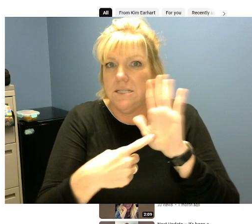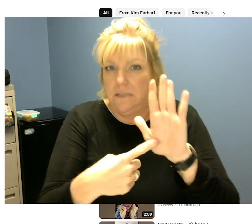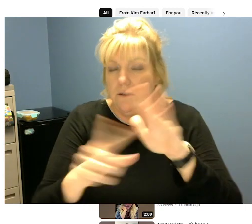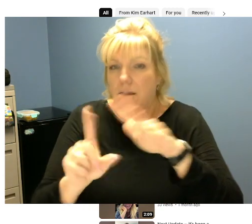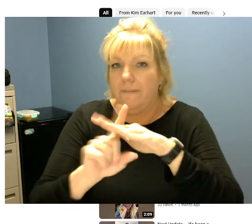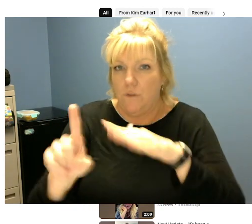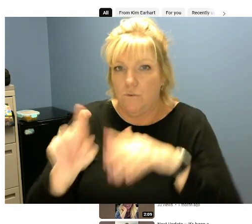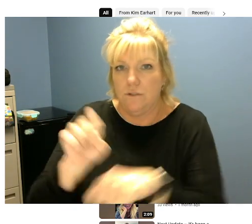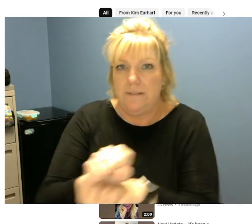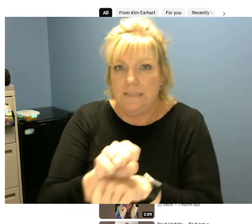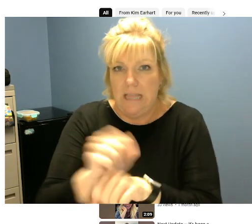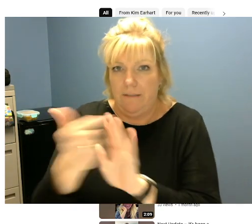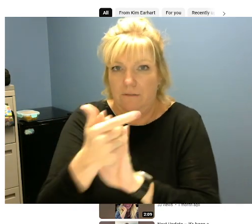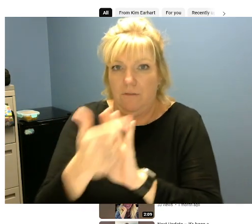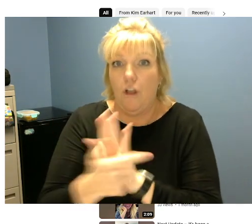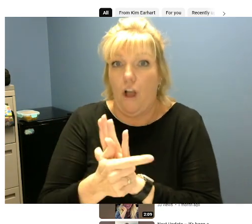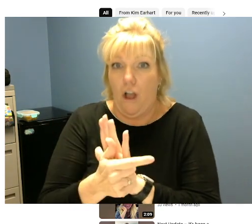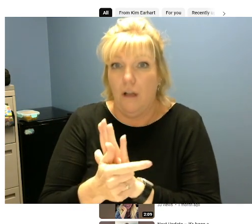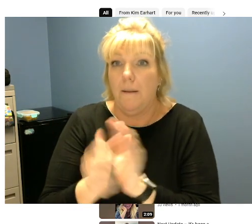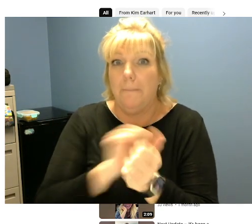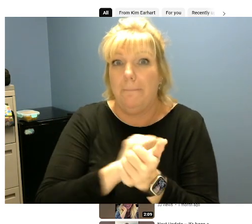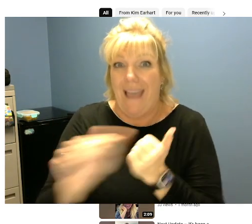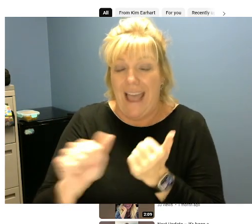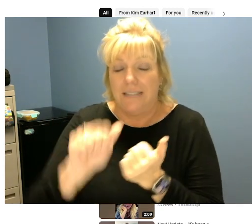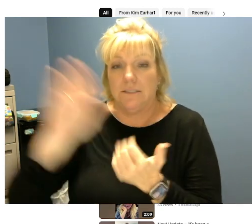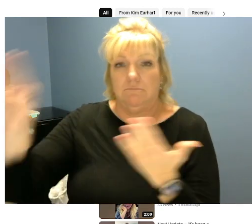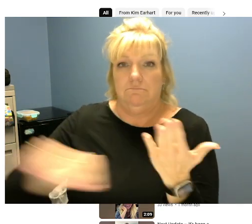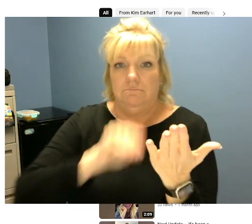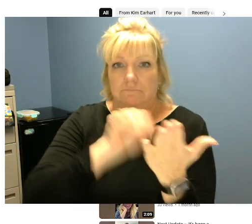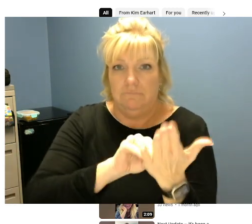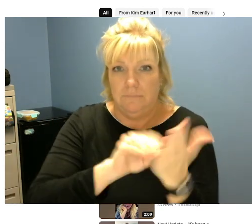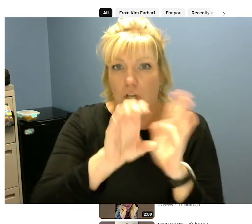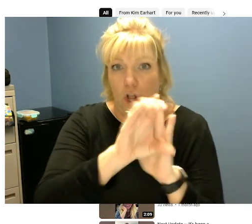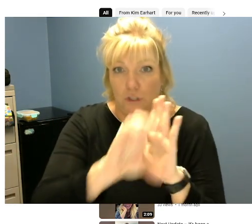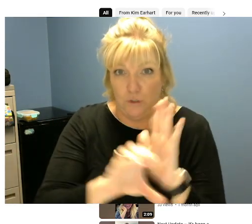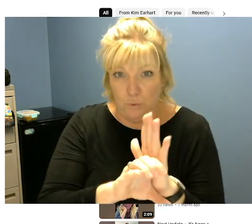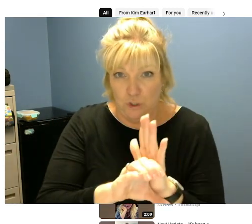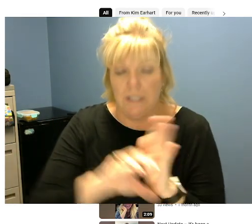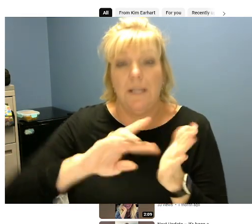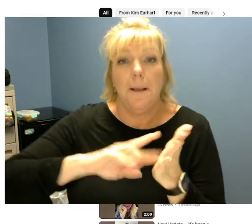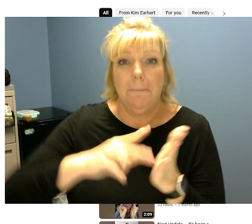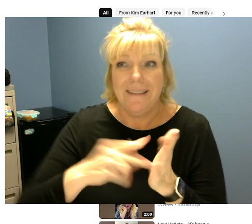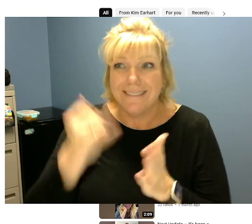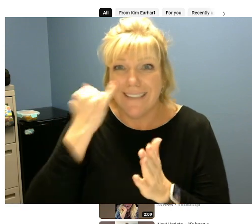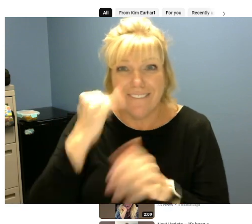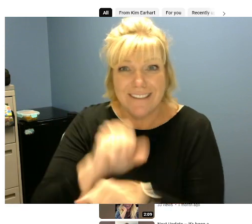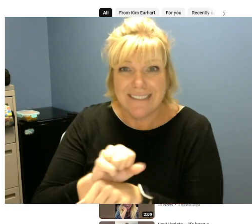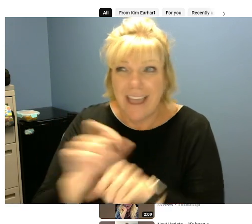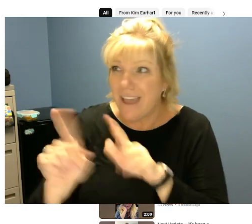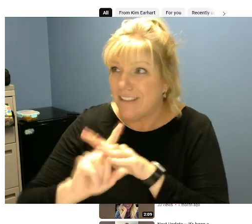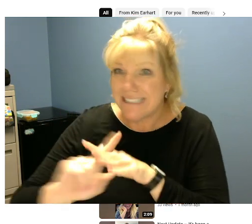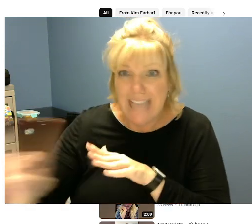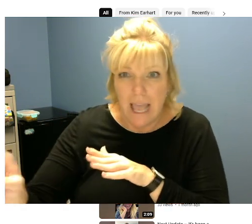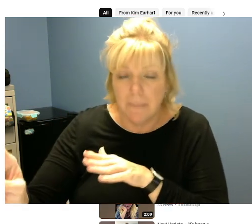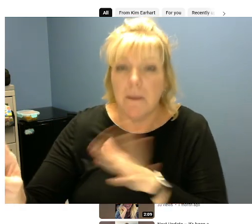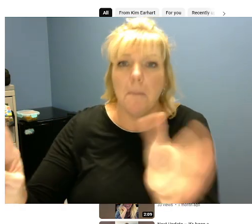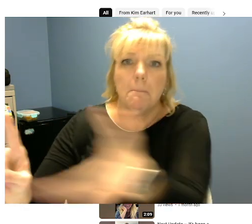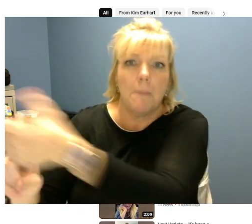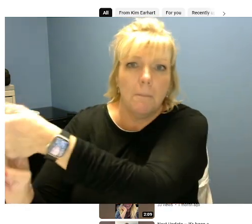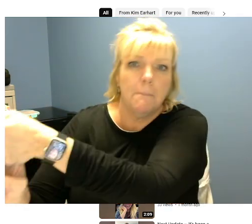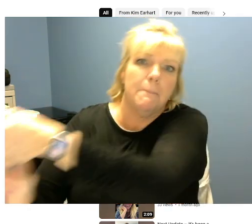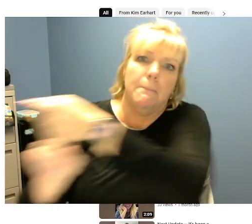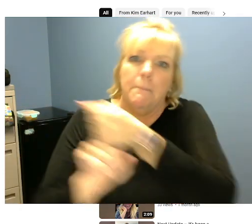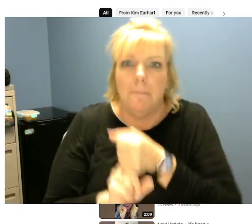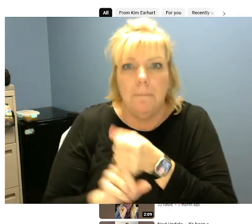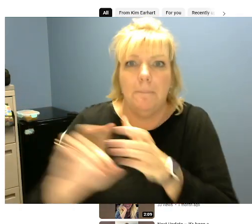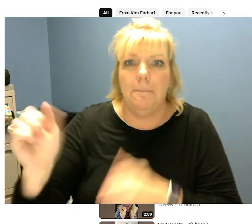that when slaves run away, by law, they're returned to their owner. What it means is there's really no such thing as a free state in the United States.